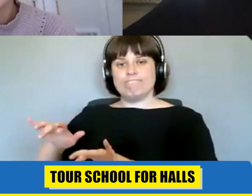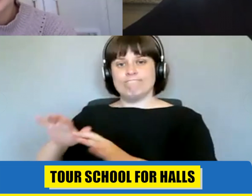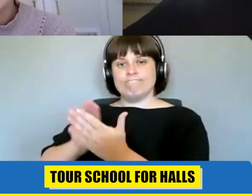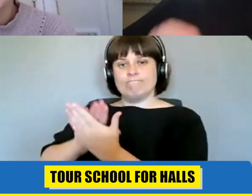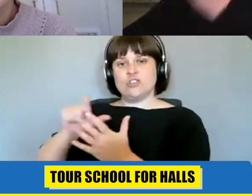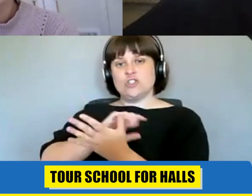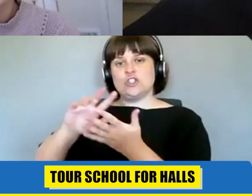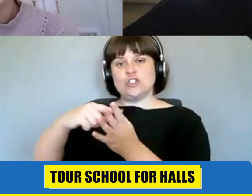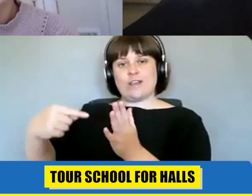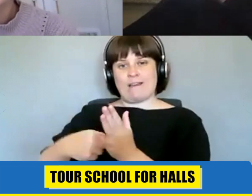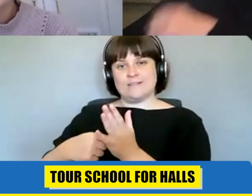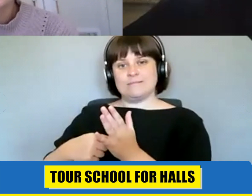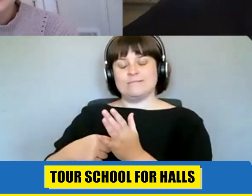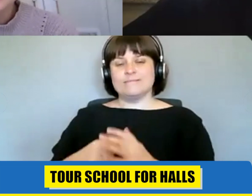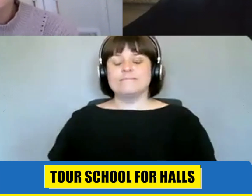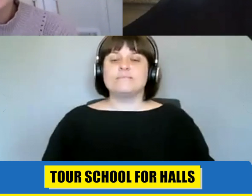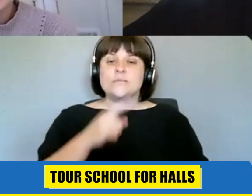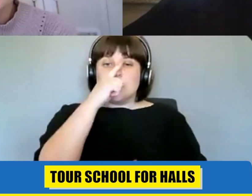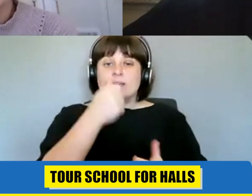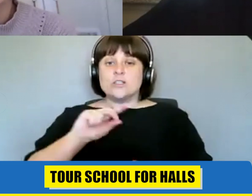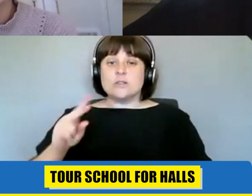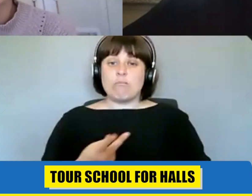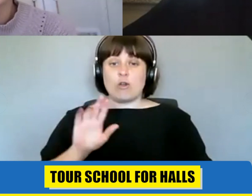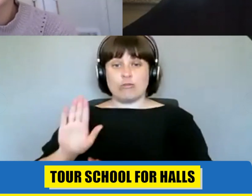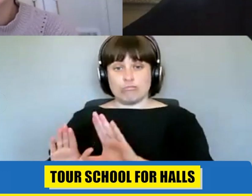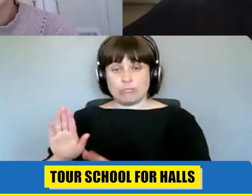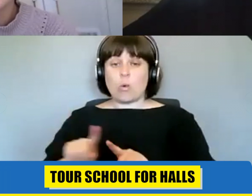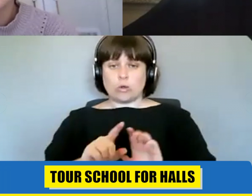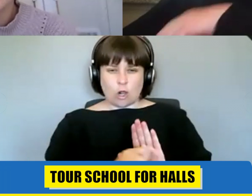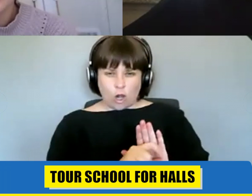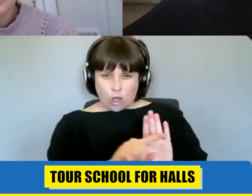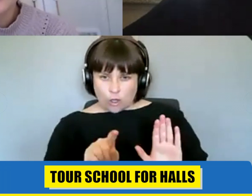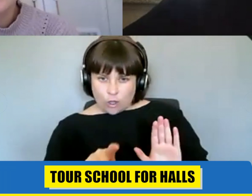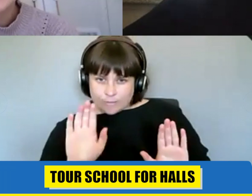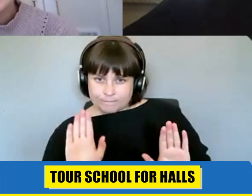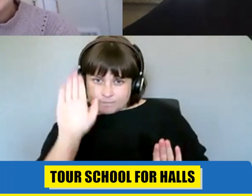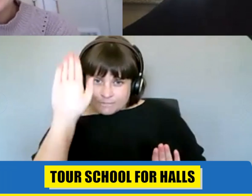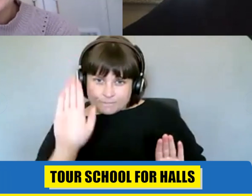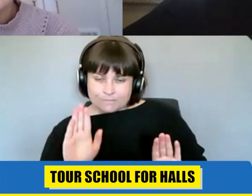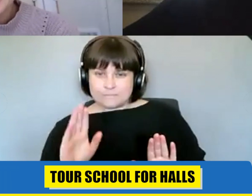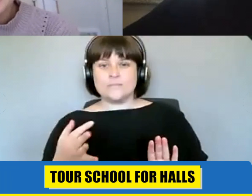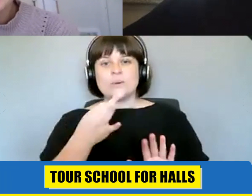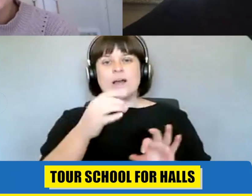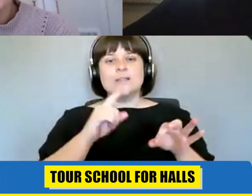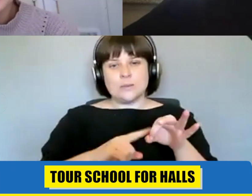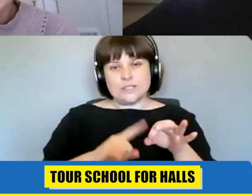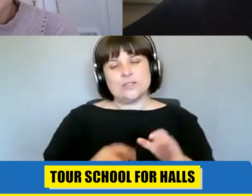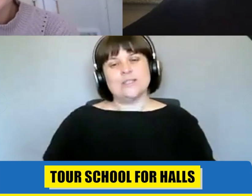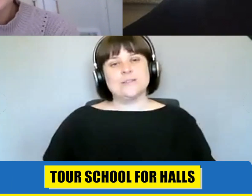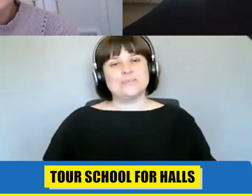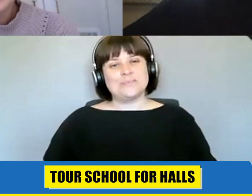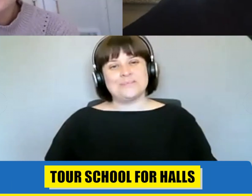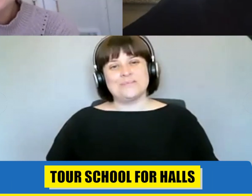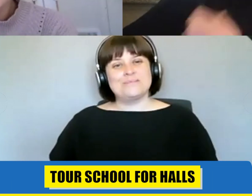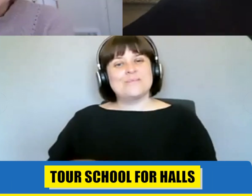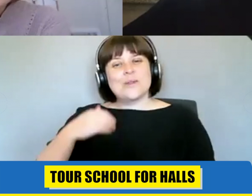the screen. You can use both the chat and raise hand functions to ask questions, and I'll call on you. And I always like to